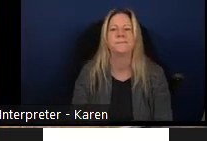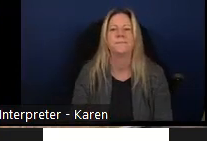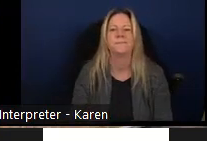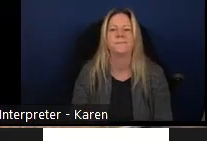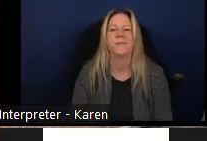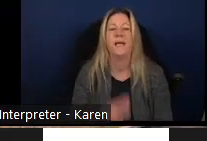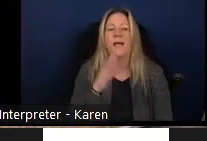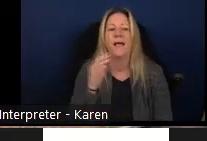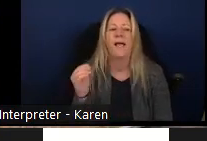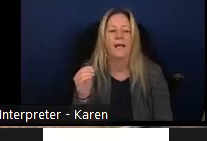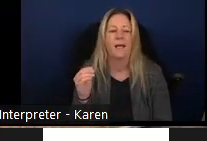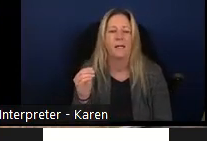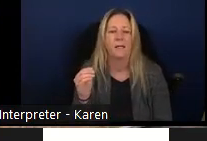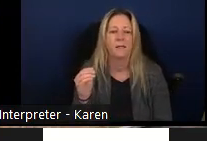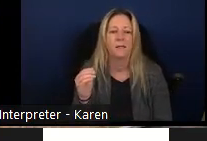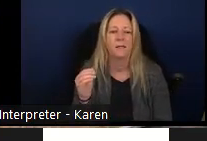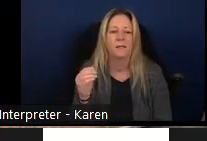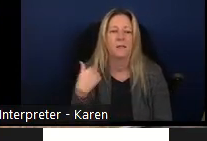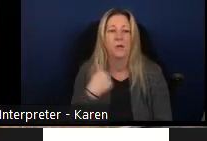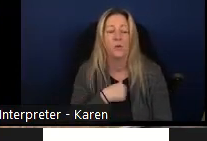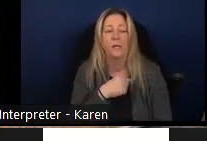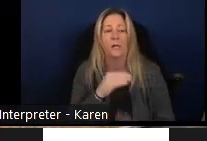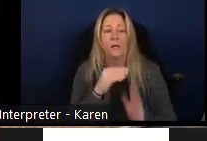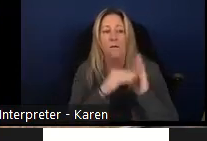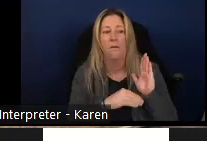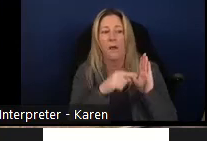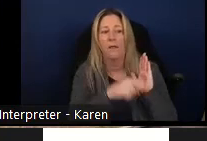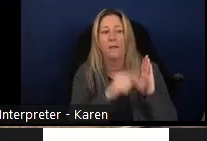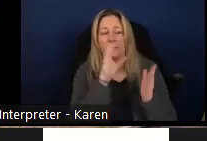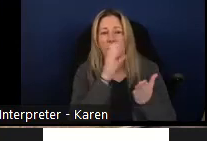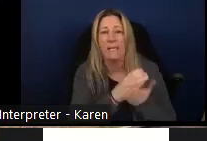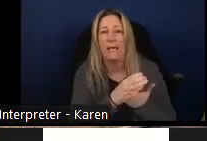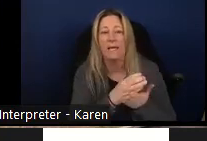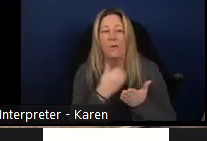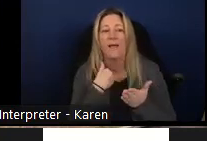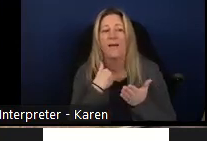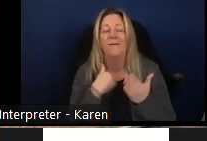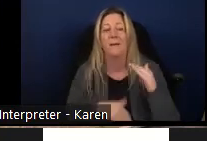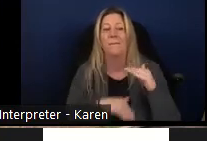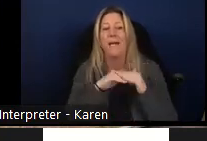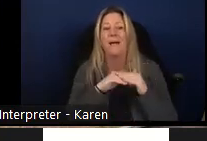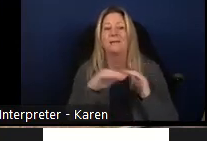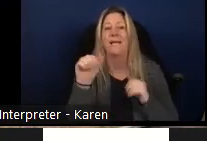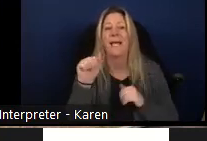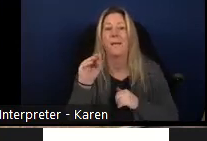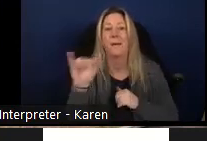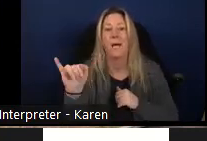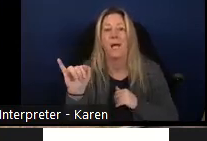And as we have listed here on the slide, we have the maximum AMI shown here on the